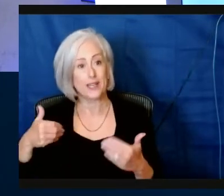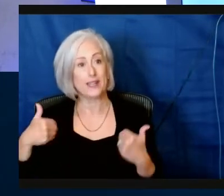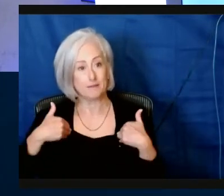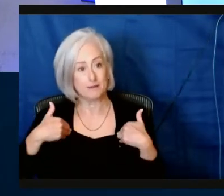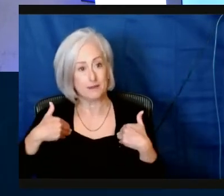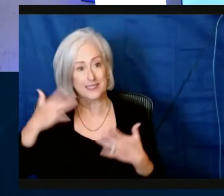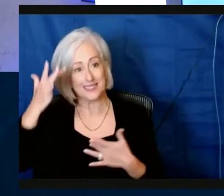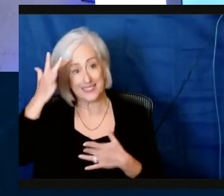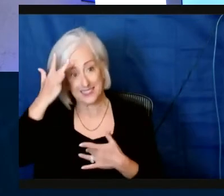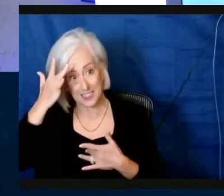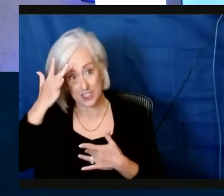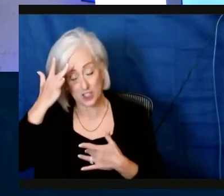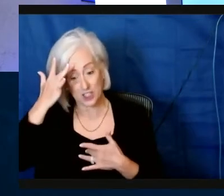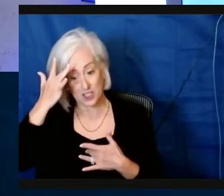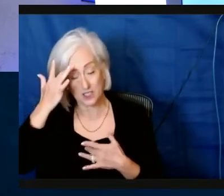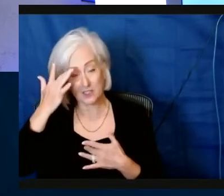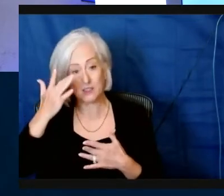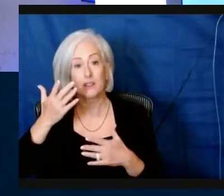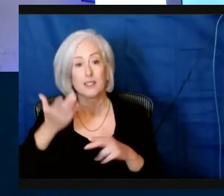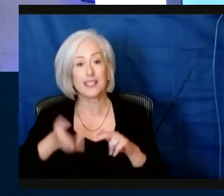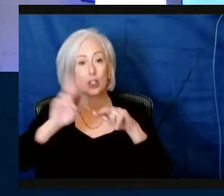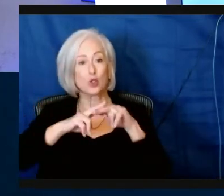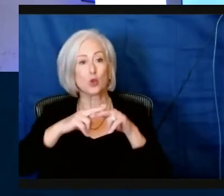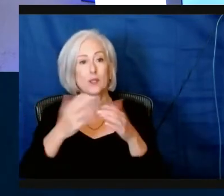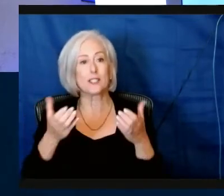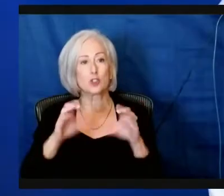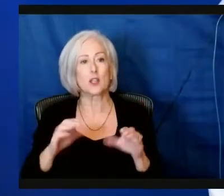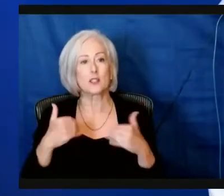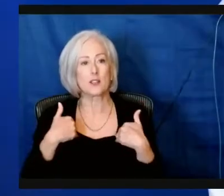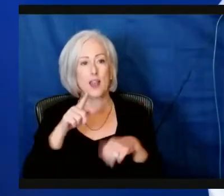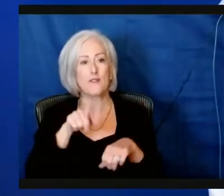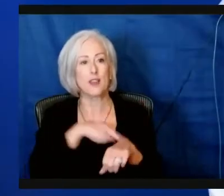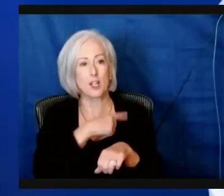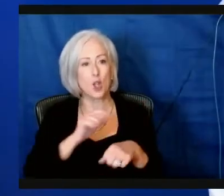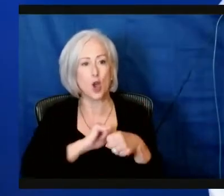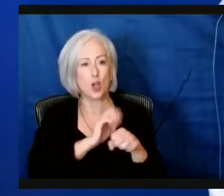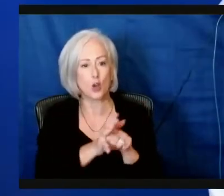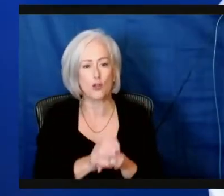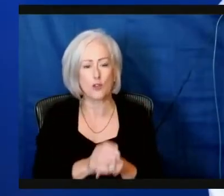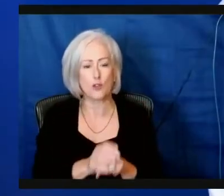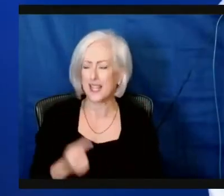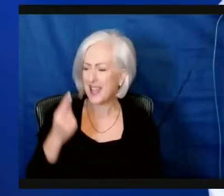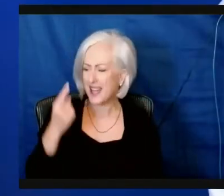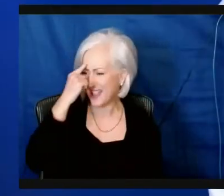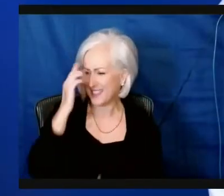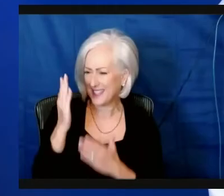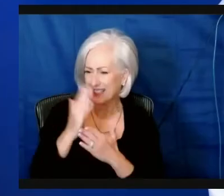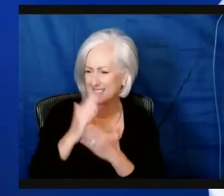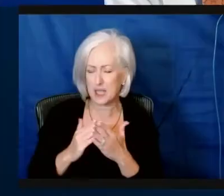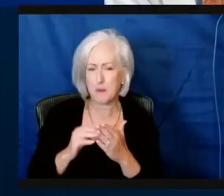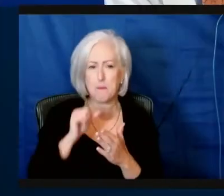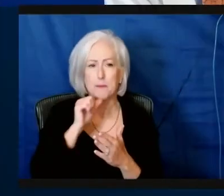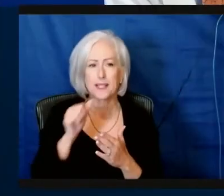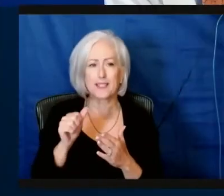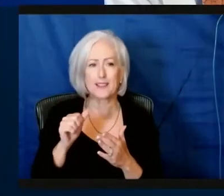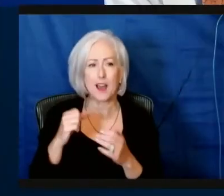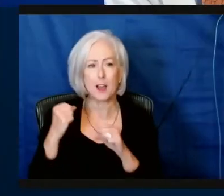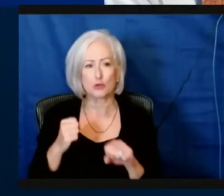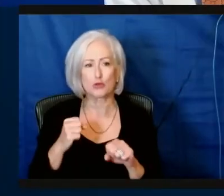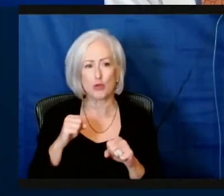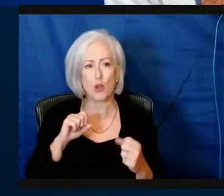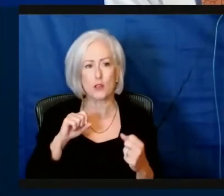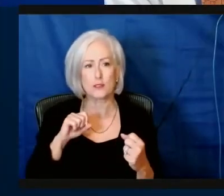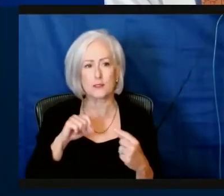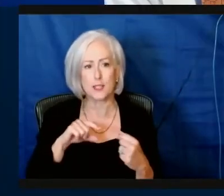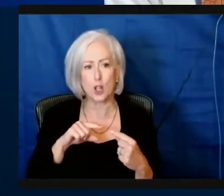long COVID? Hawkeye, there were some, but I think that they're not very strong signals. Yeah, I would agree. I think there have been